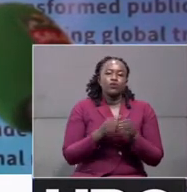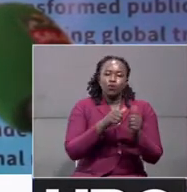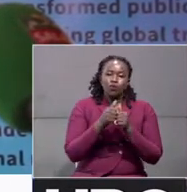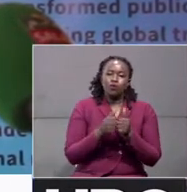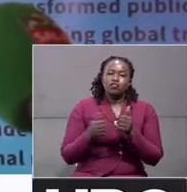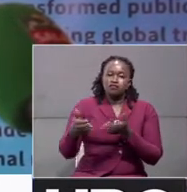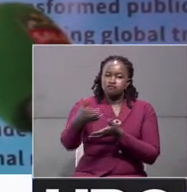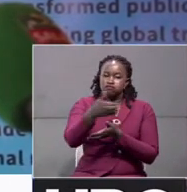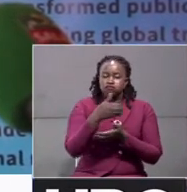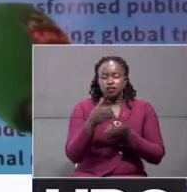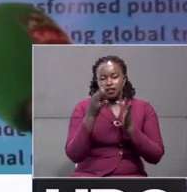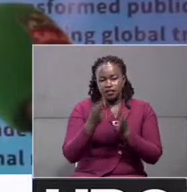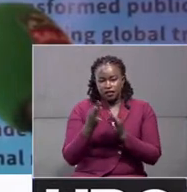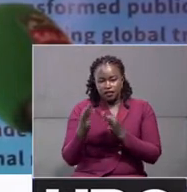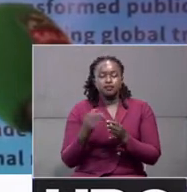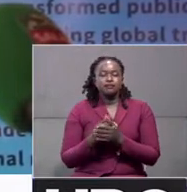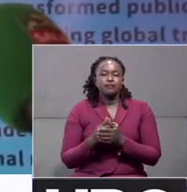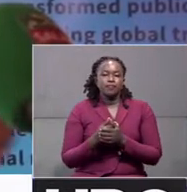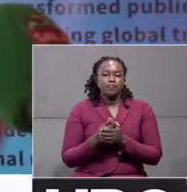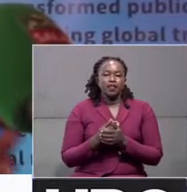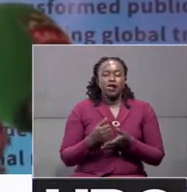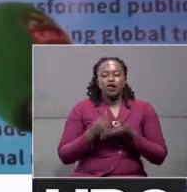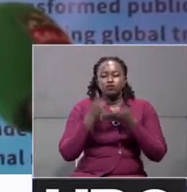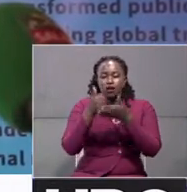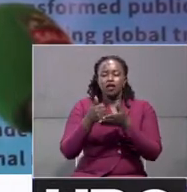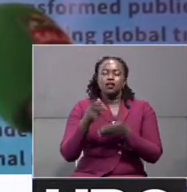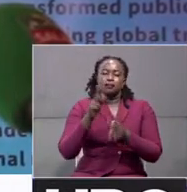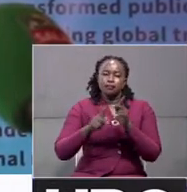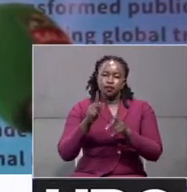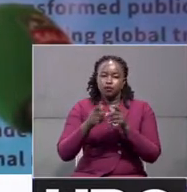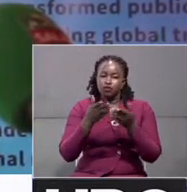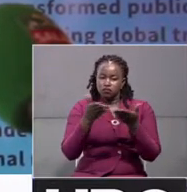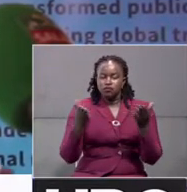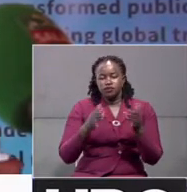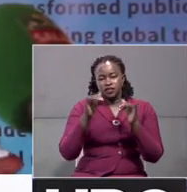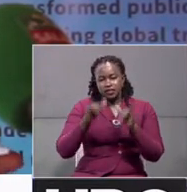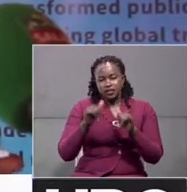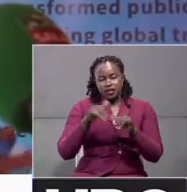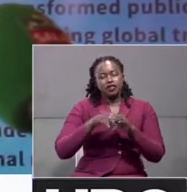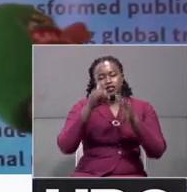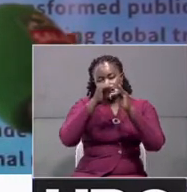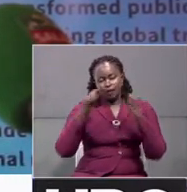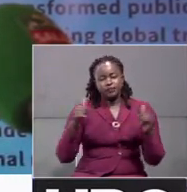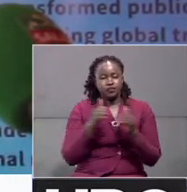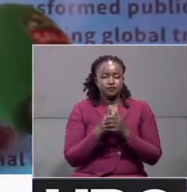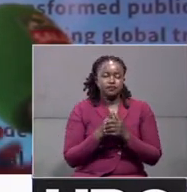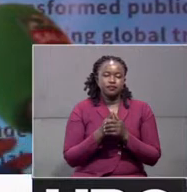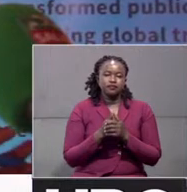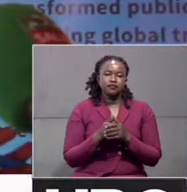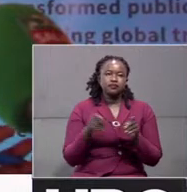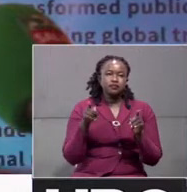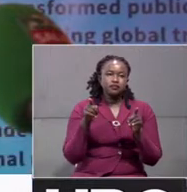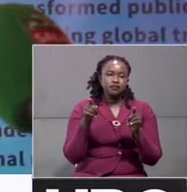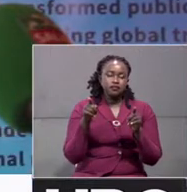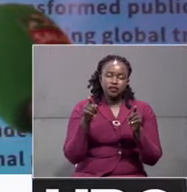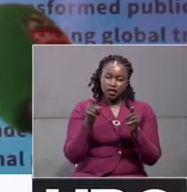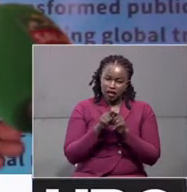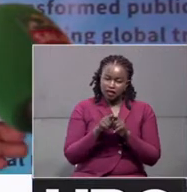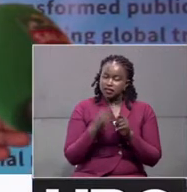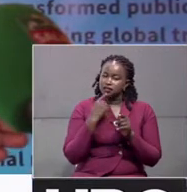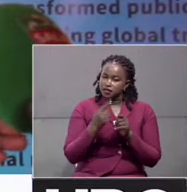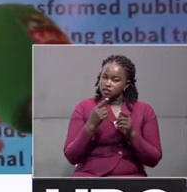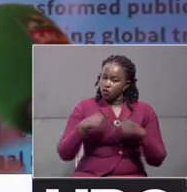soliciting items to enable these people stay in these camps. As my students said, we are